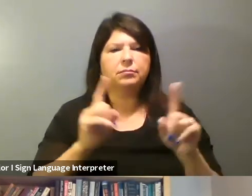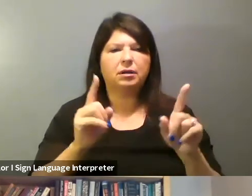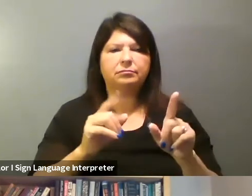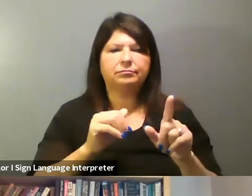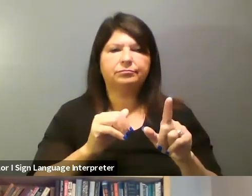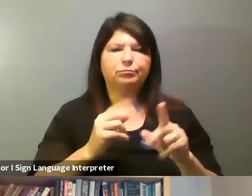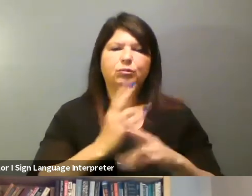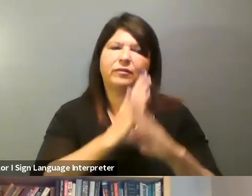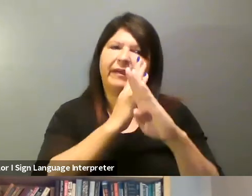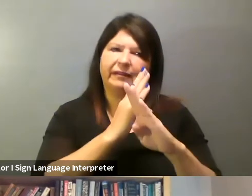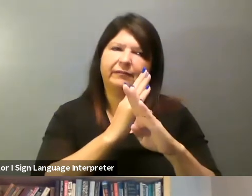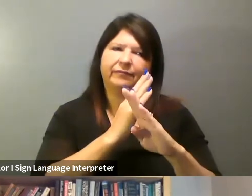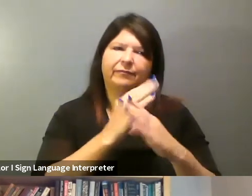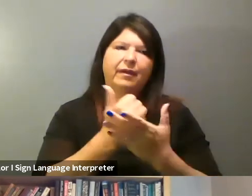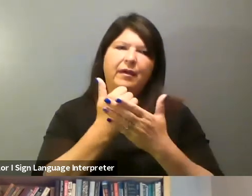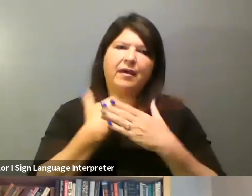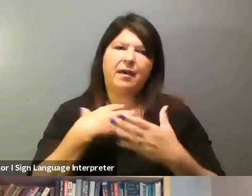we haven't been able to get that going yet.